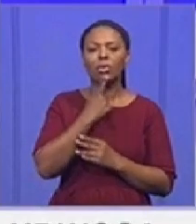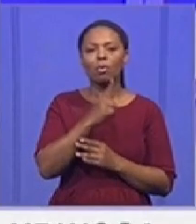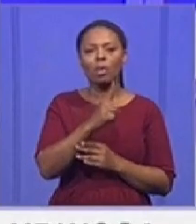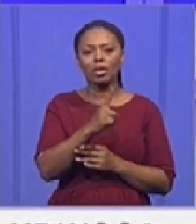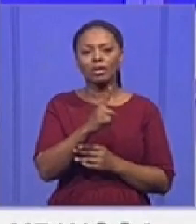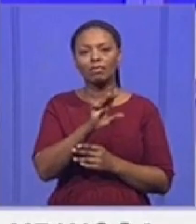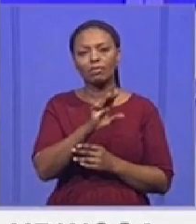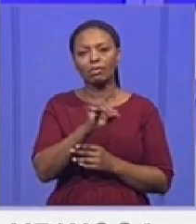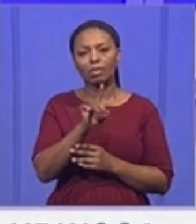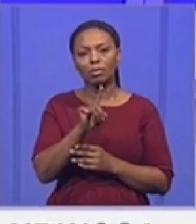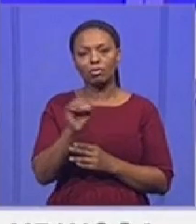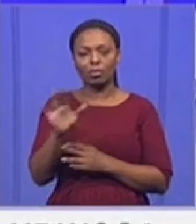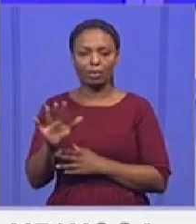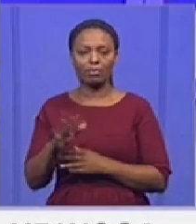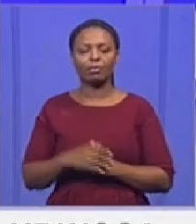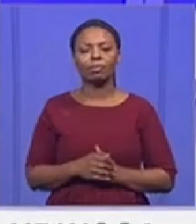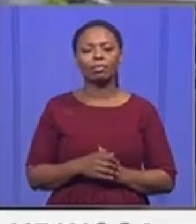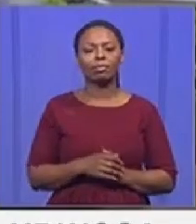450.